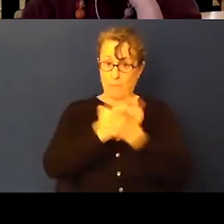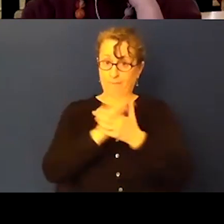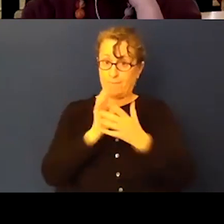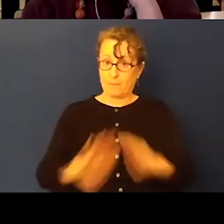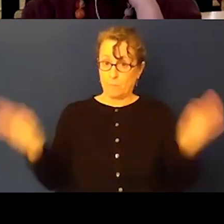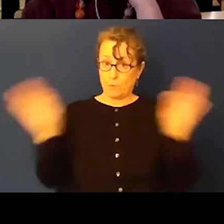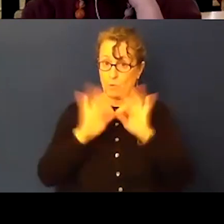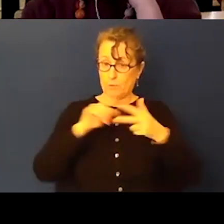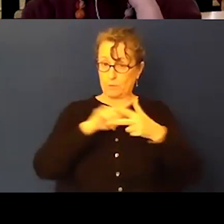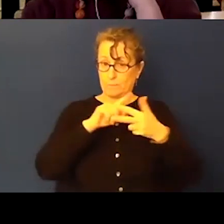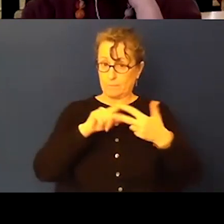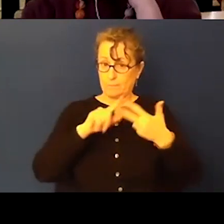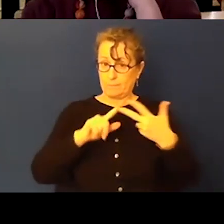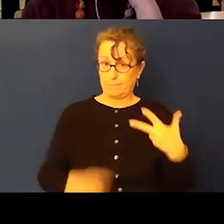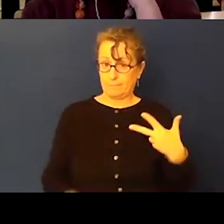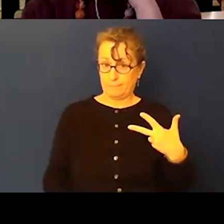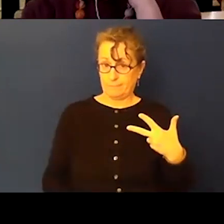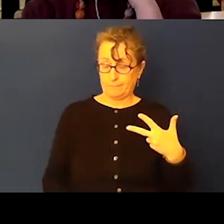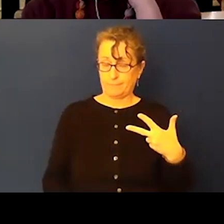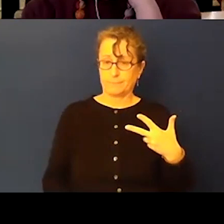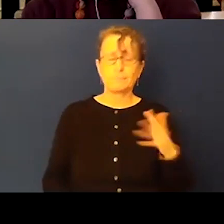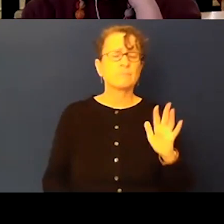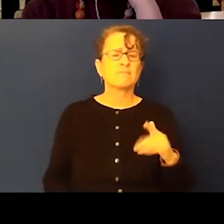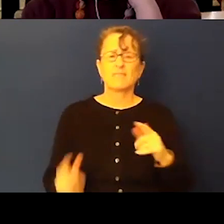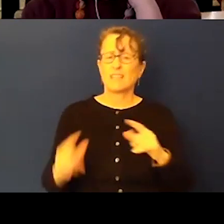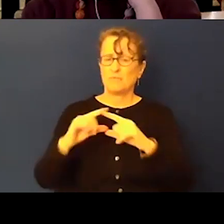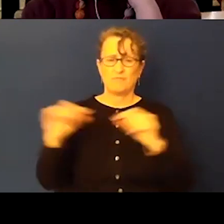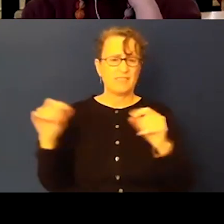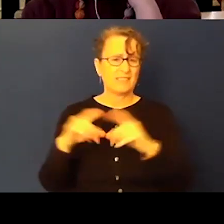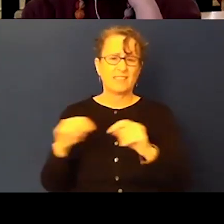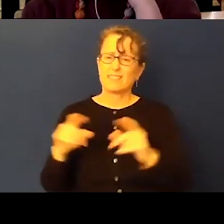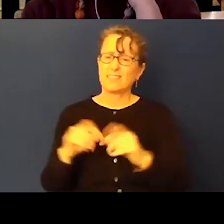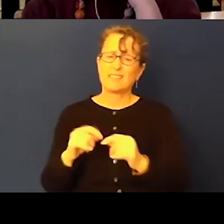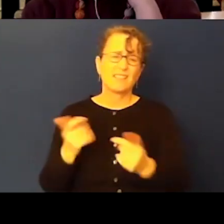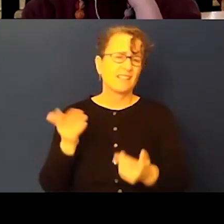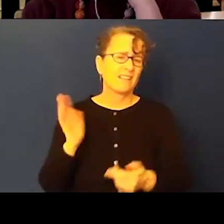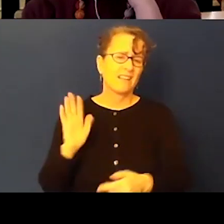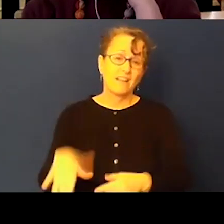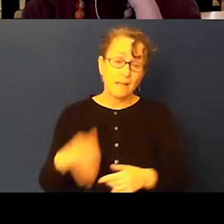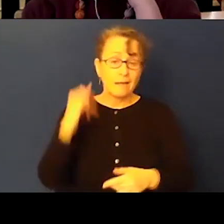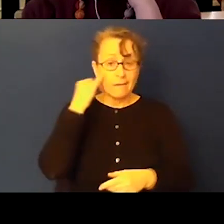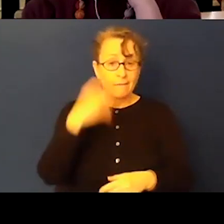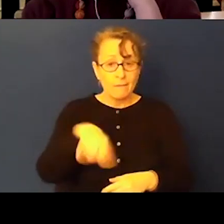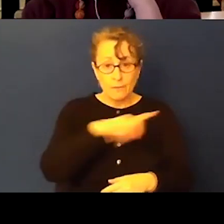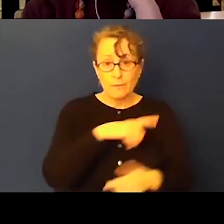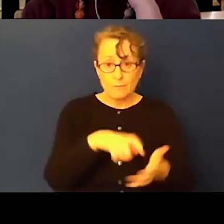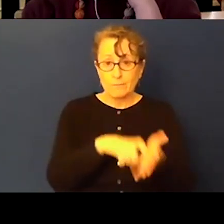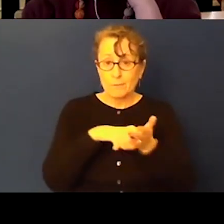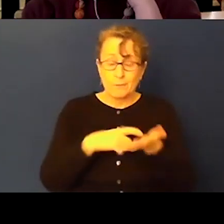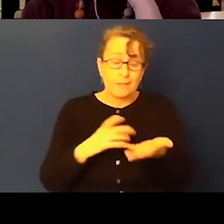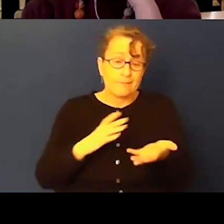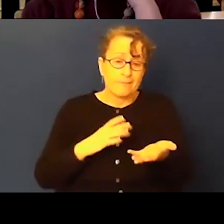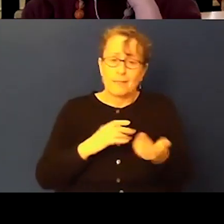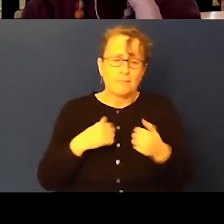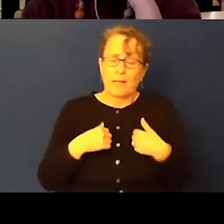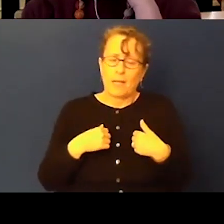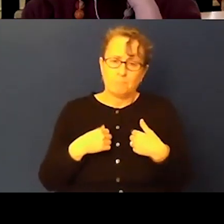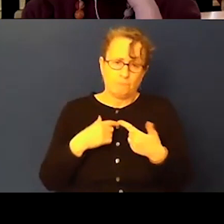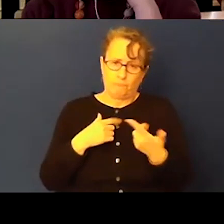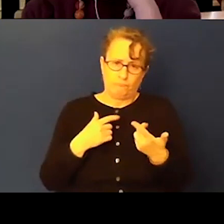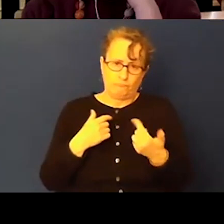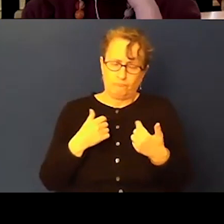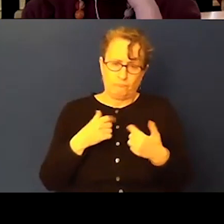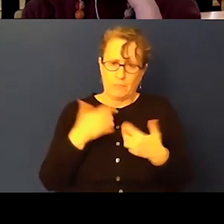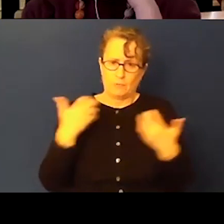it wouldn't be a situation with receipts. I'm not opposed to that idea if that's the way the board wants to go, really. But to